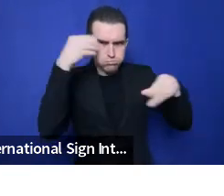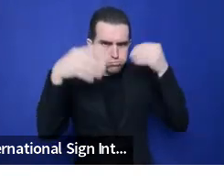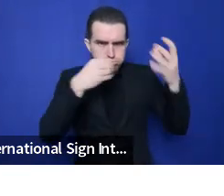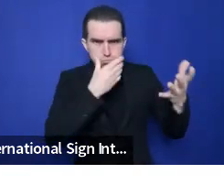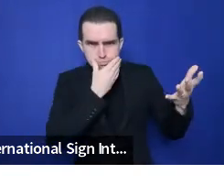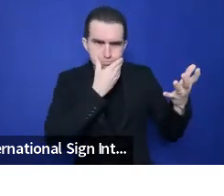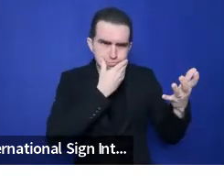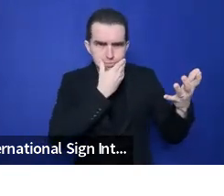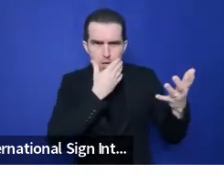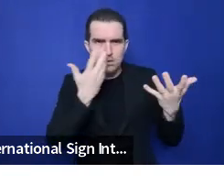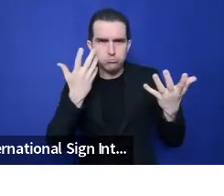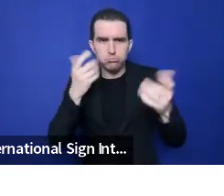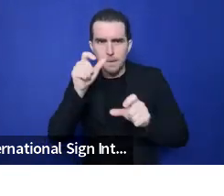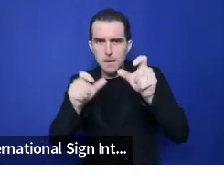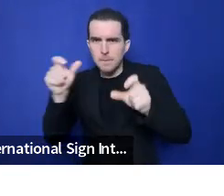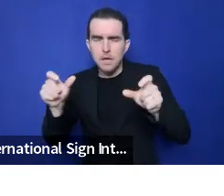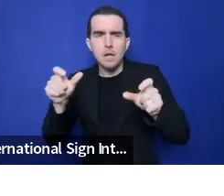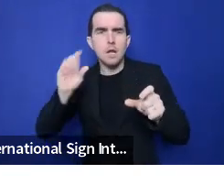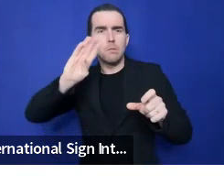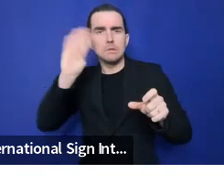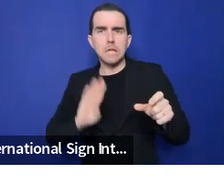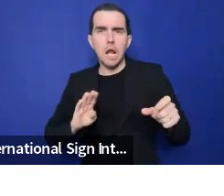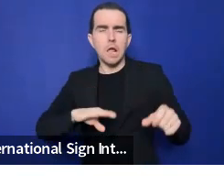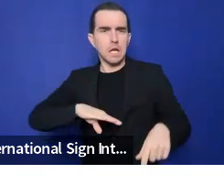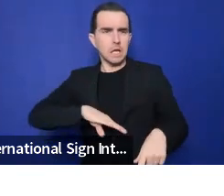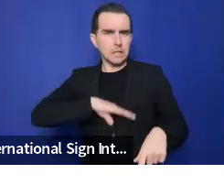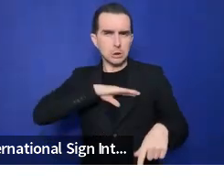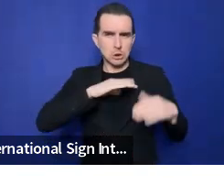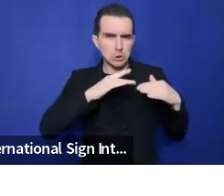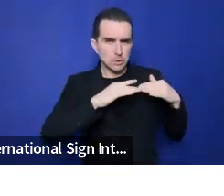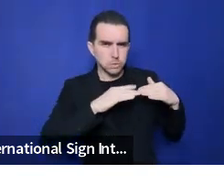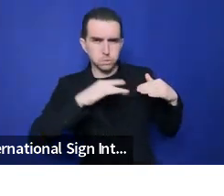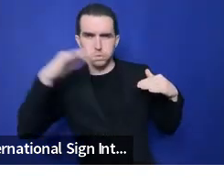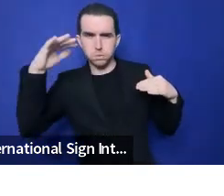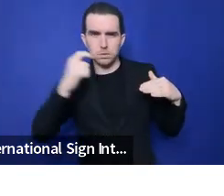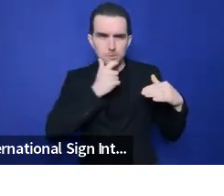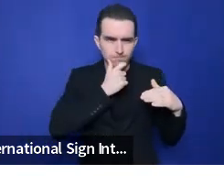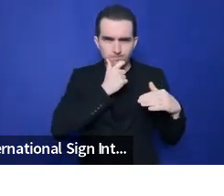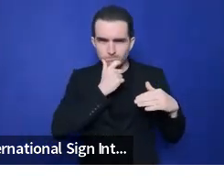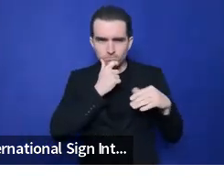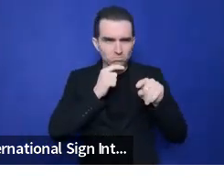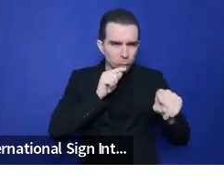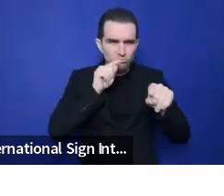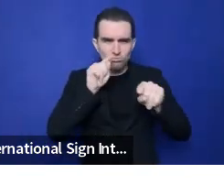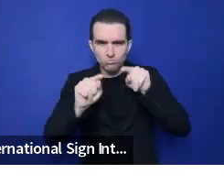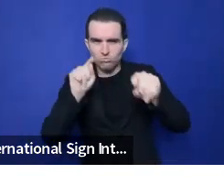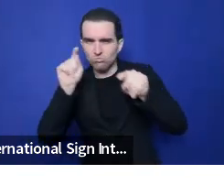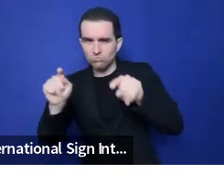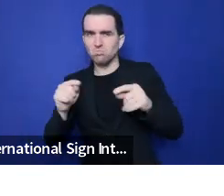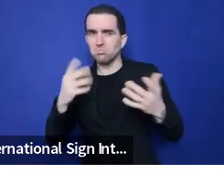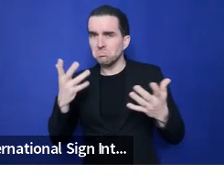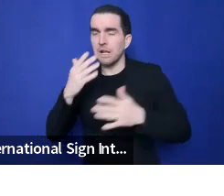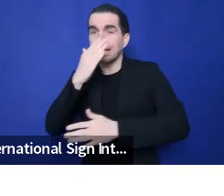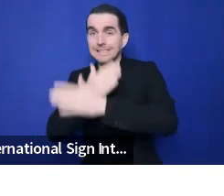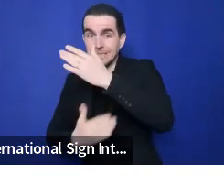of people who are reported as severely disabled is much higher among very old people than people at